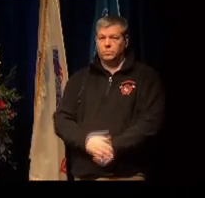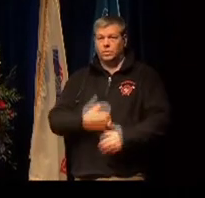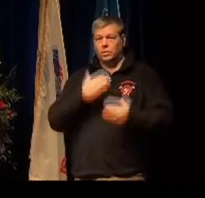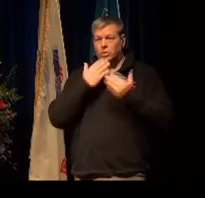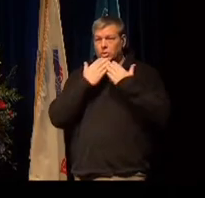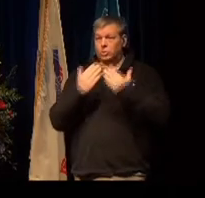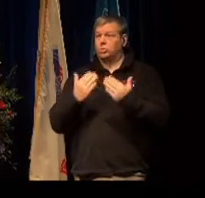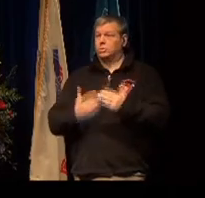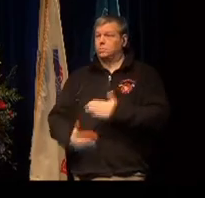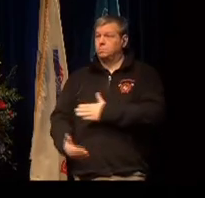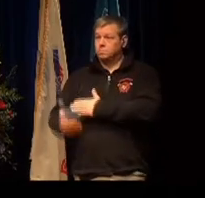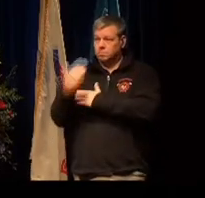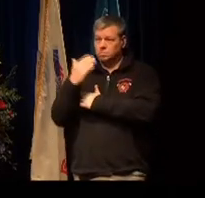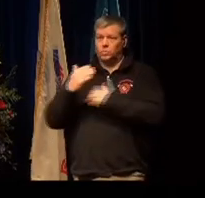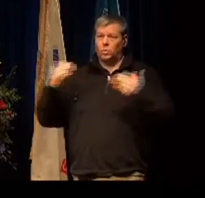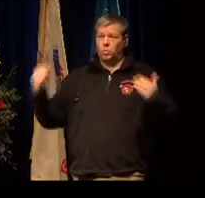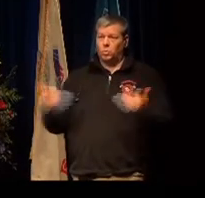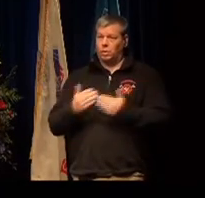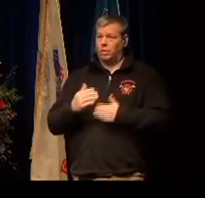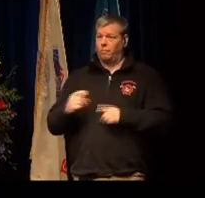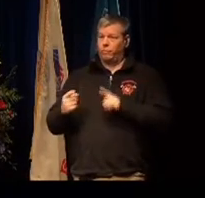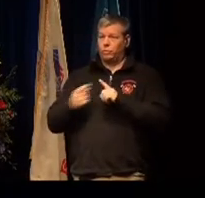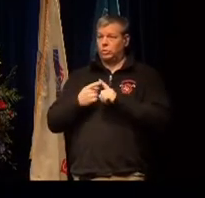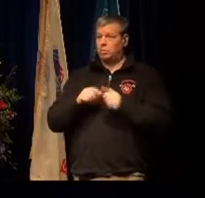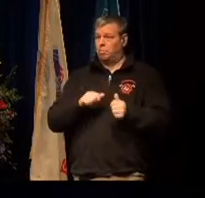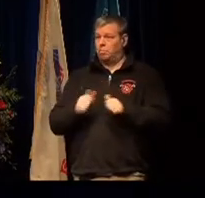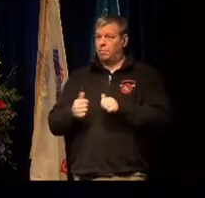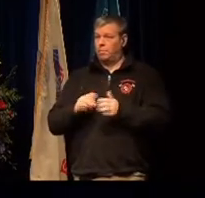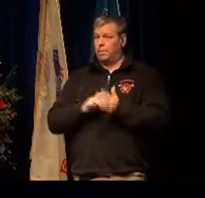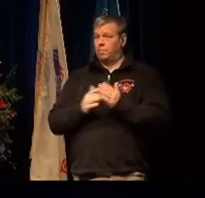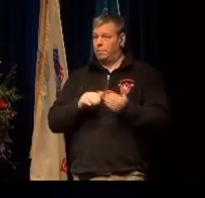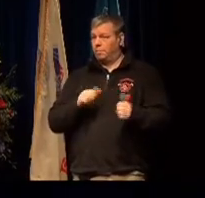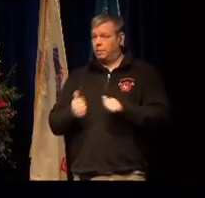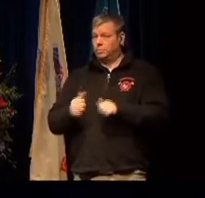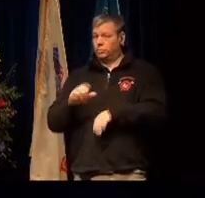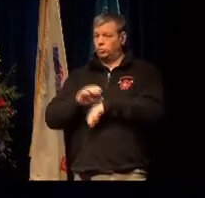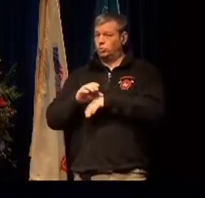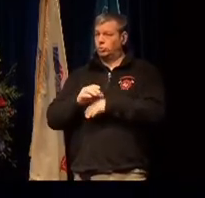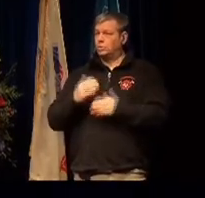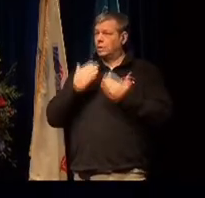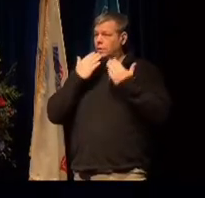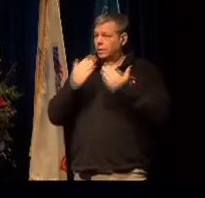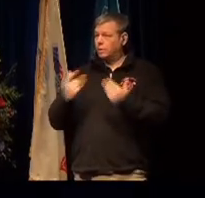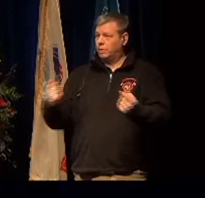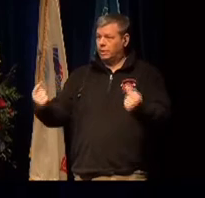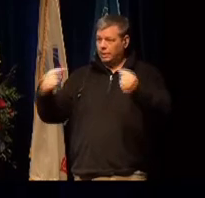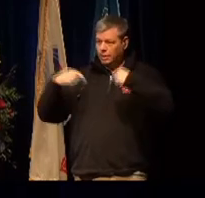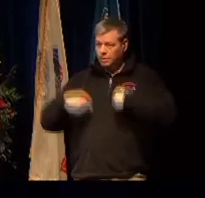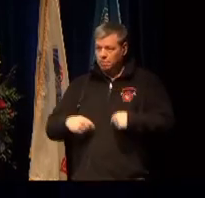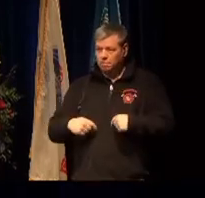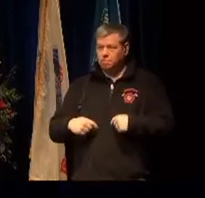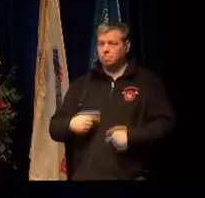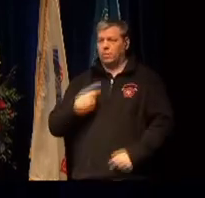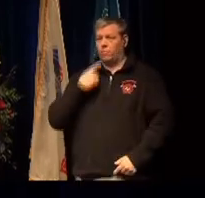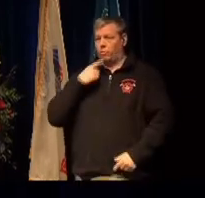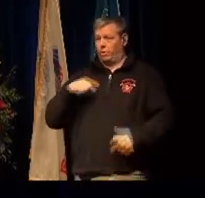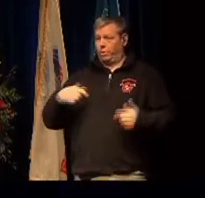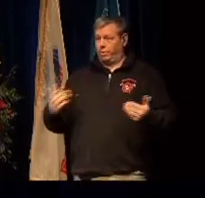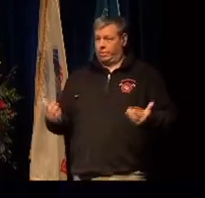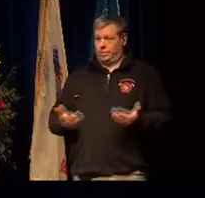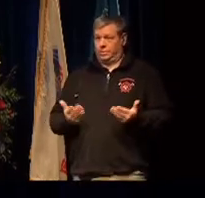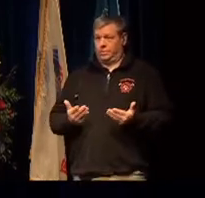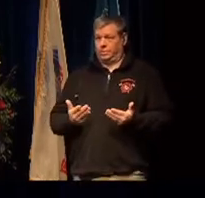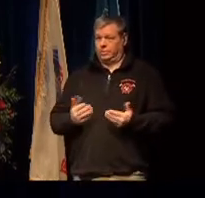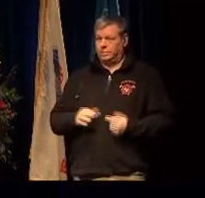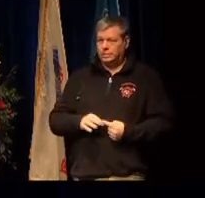Good morning and welcome to First Bible Baptist Church on this Saturday. We are grateful that you have come out for this very special